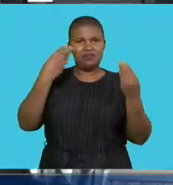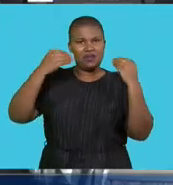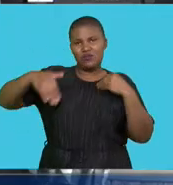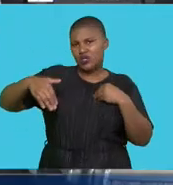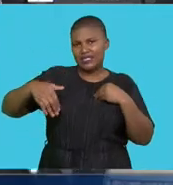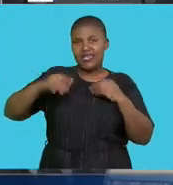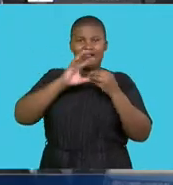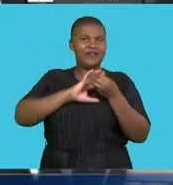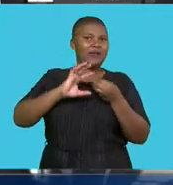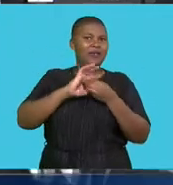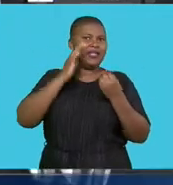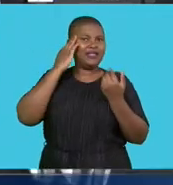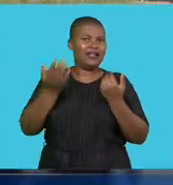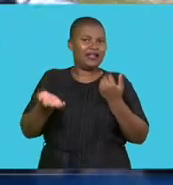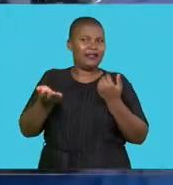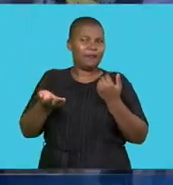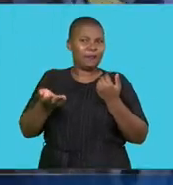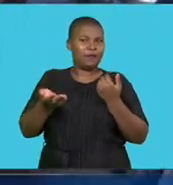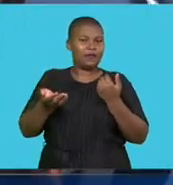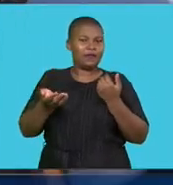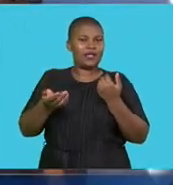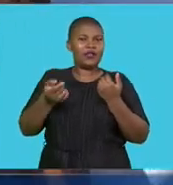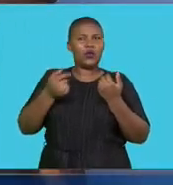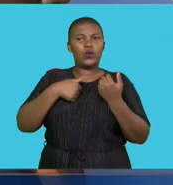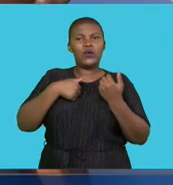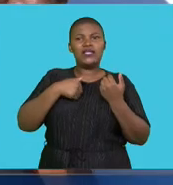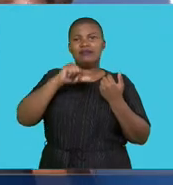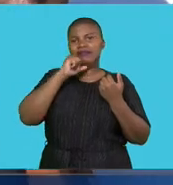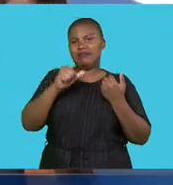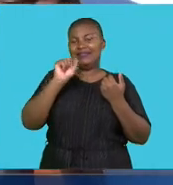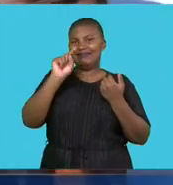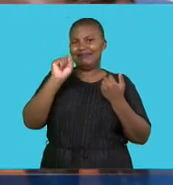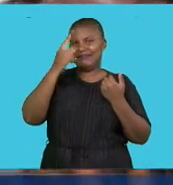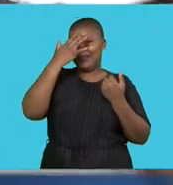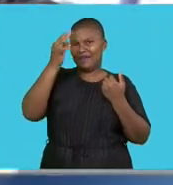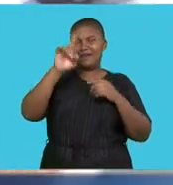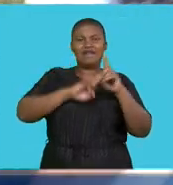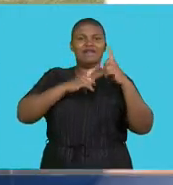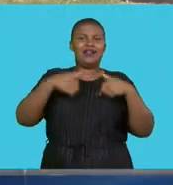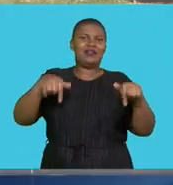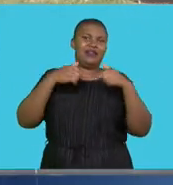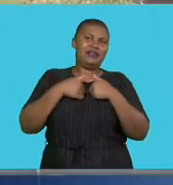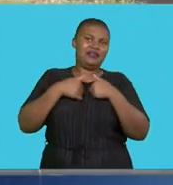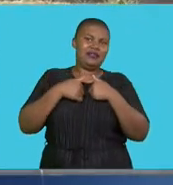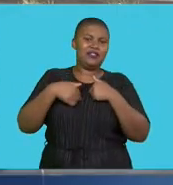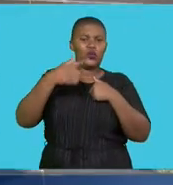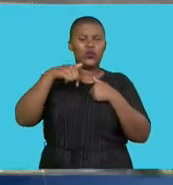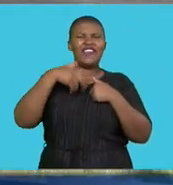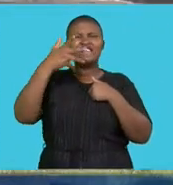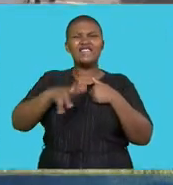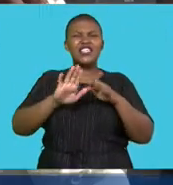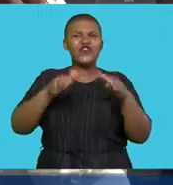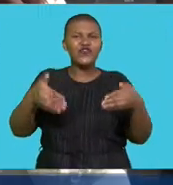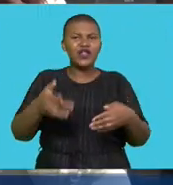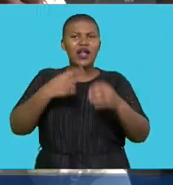as ifamily, why? Thina sibona ngathi umbutho usifailile kakhulu. We only buried a skull